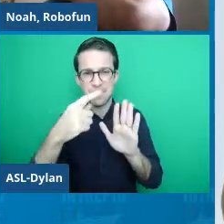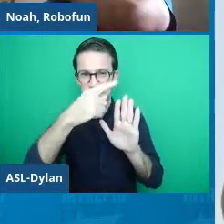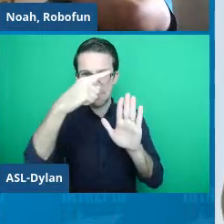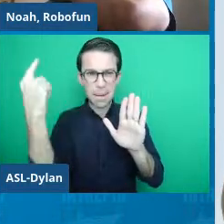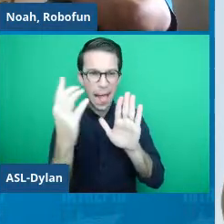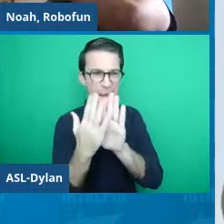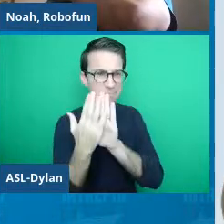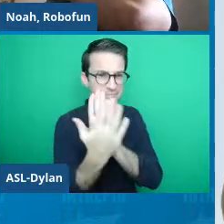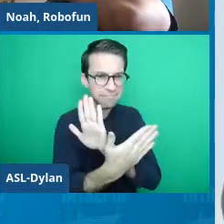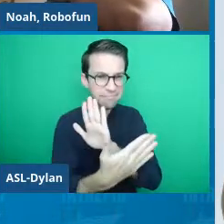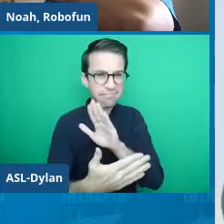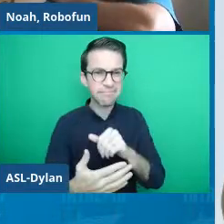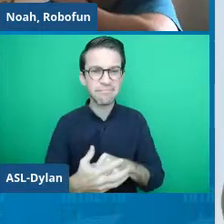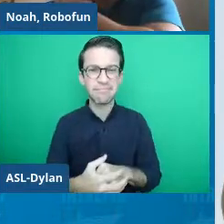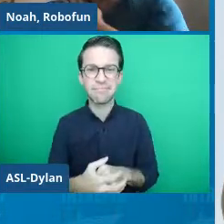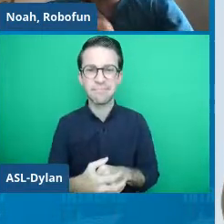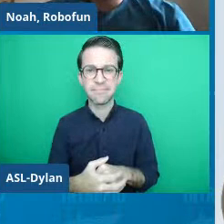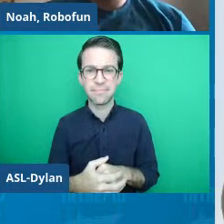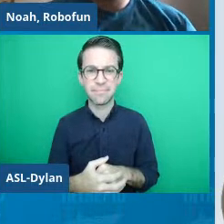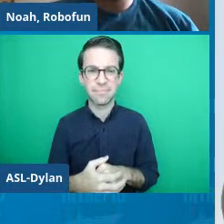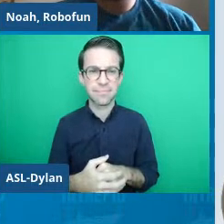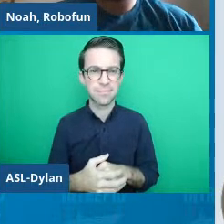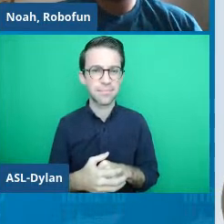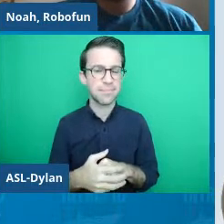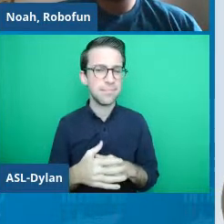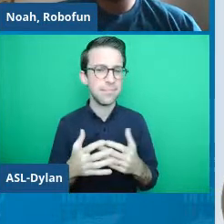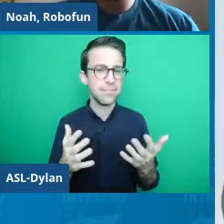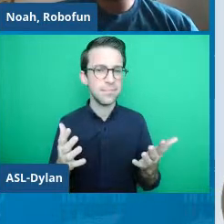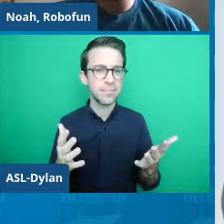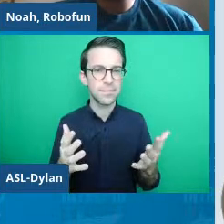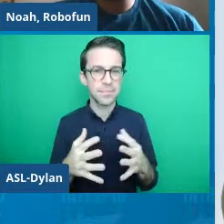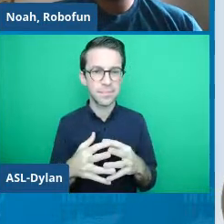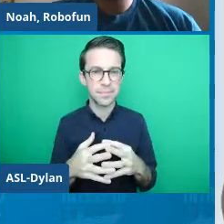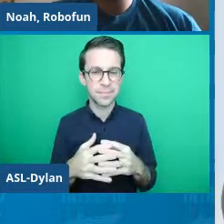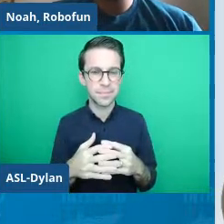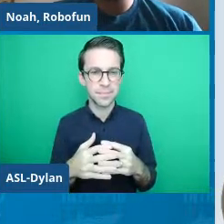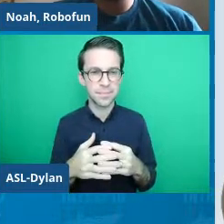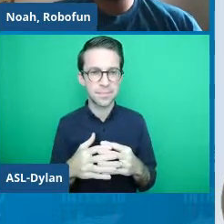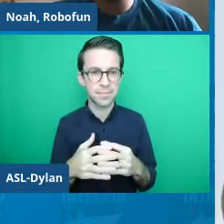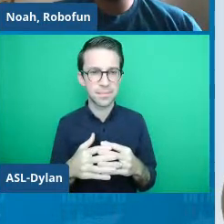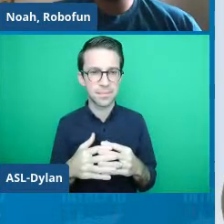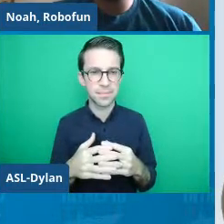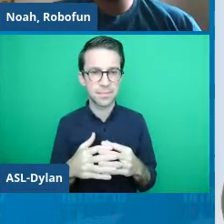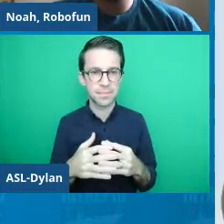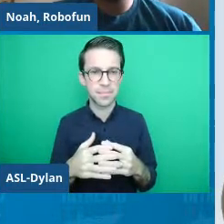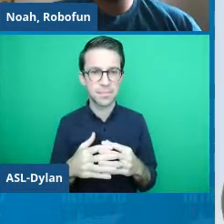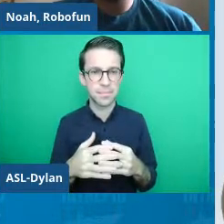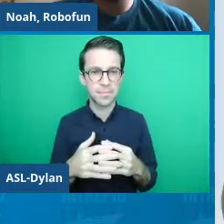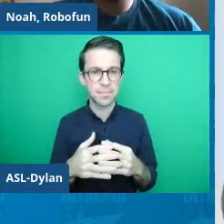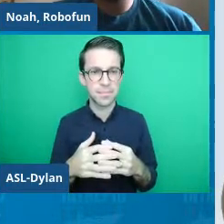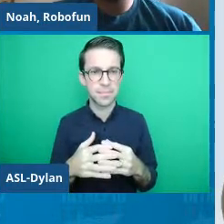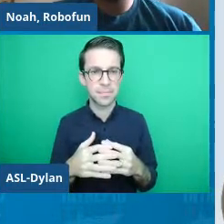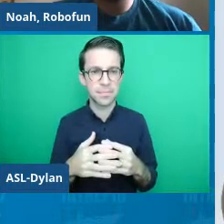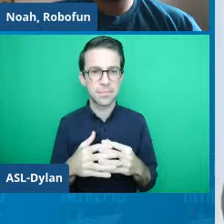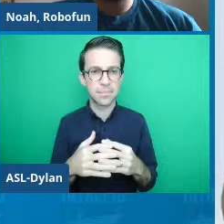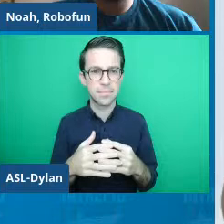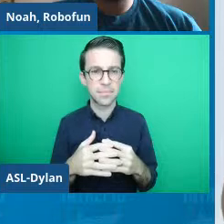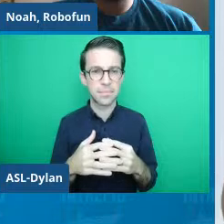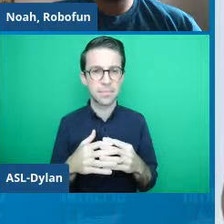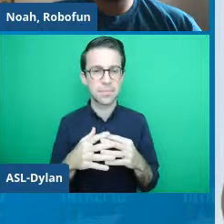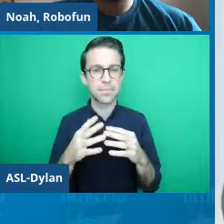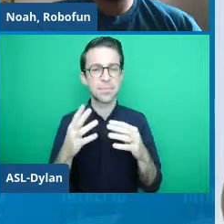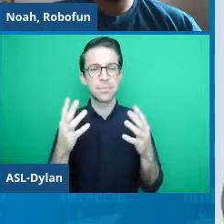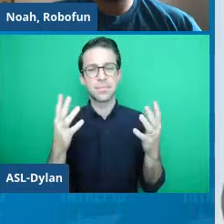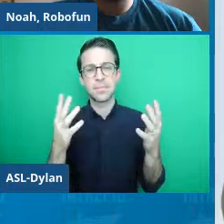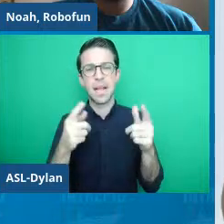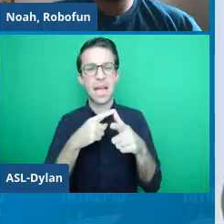black background, fill it in, and then I'm going to grab my